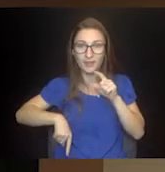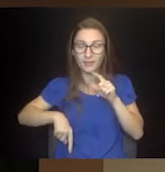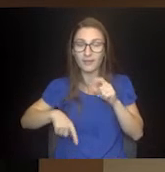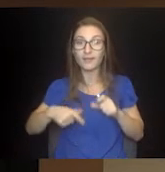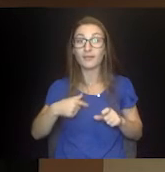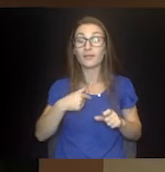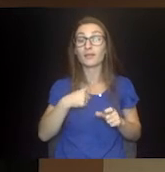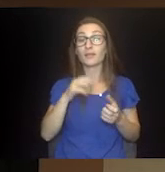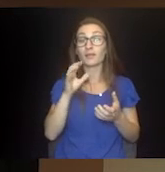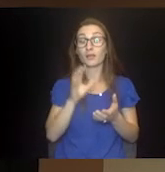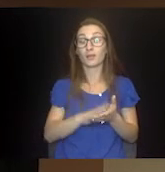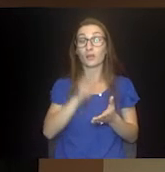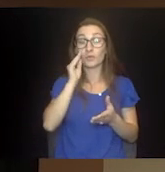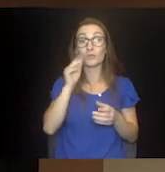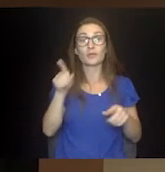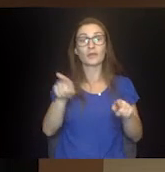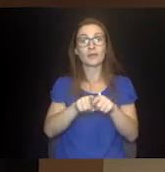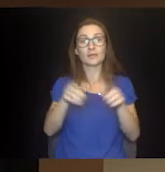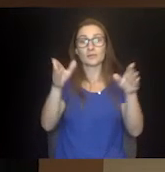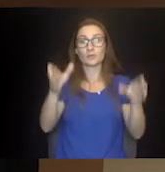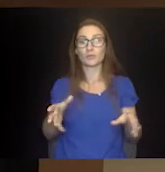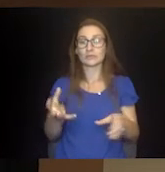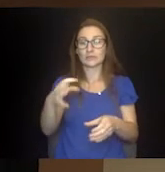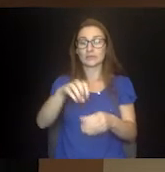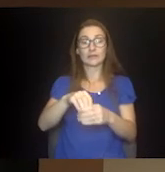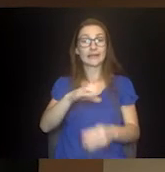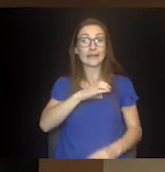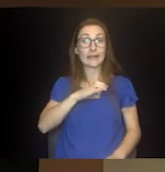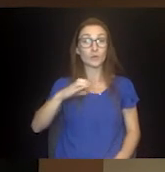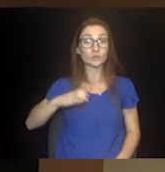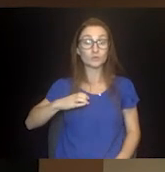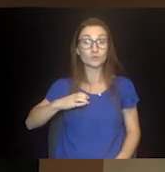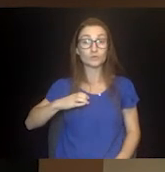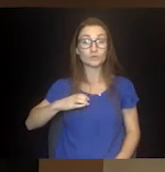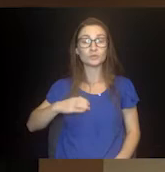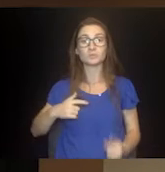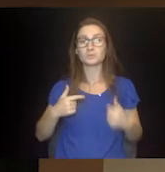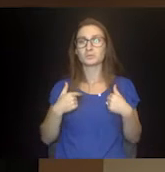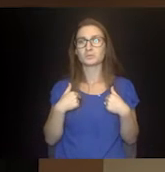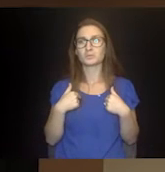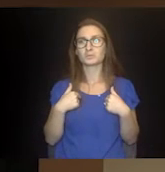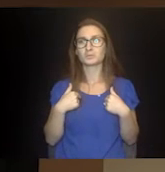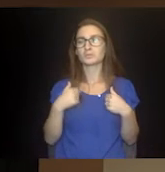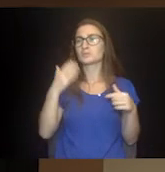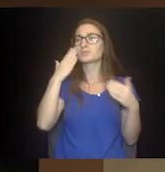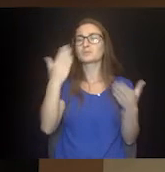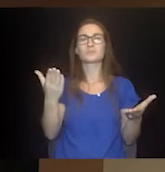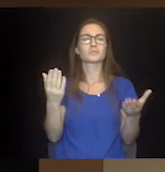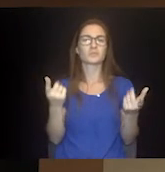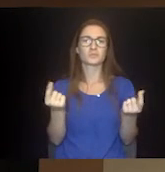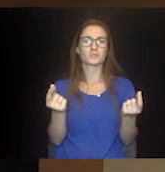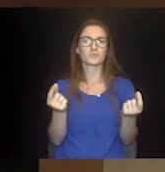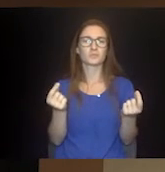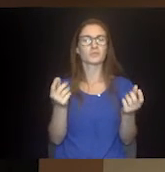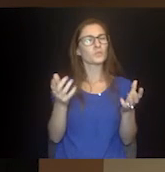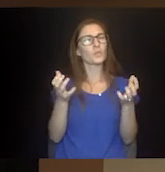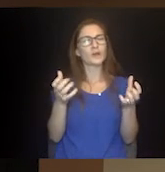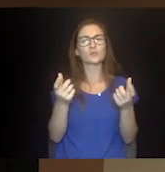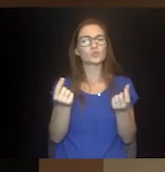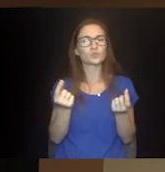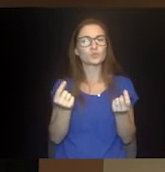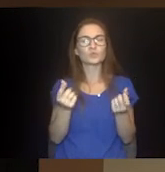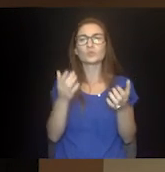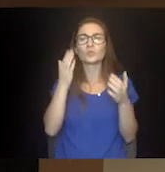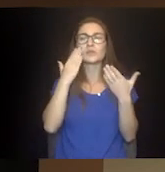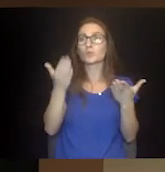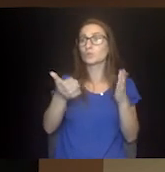person's face. So one of the things that I learned, even being in the council, when I started, I didn't know where I wanted to